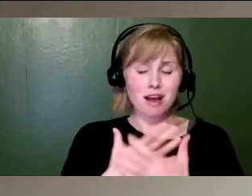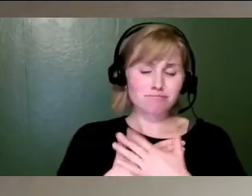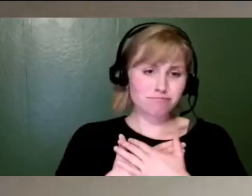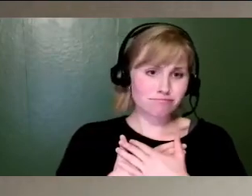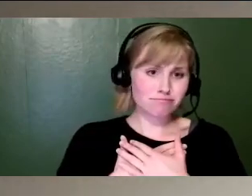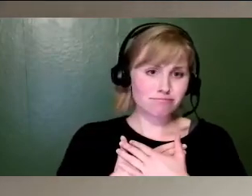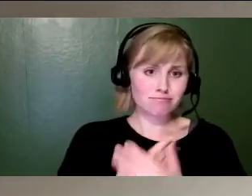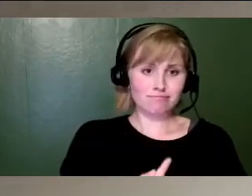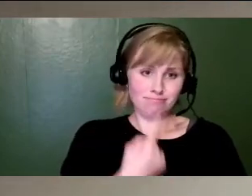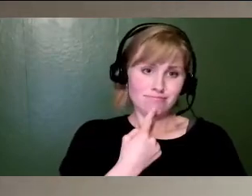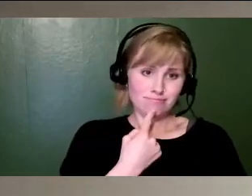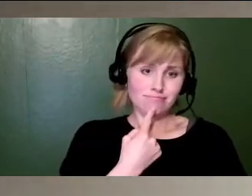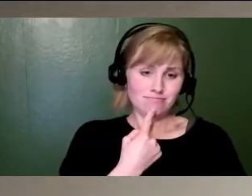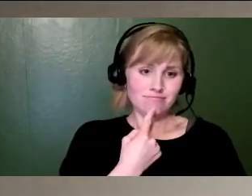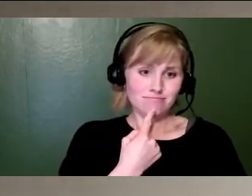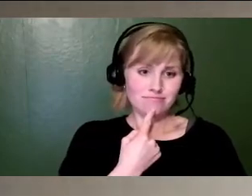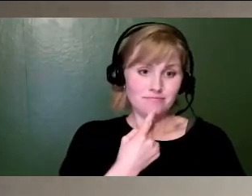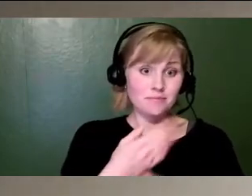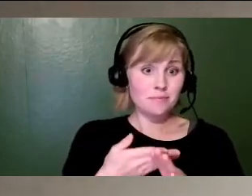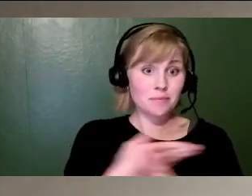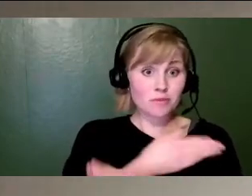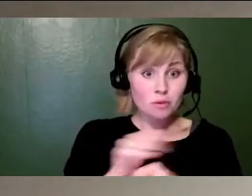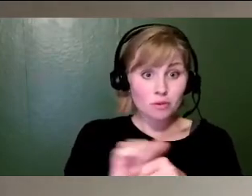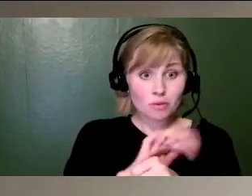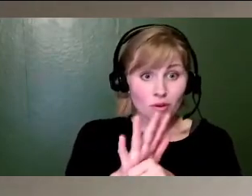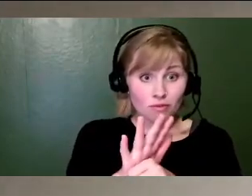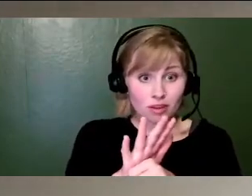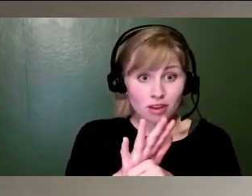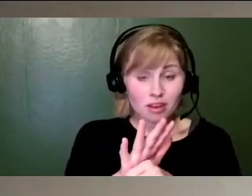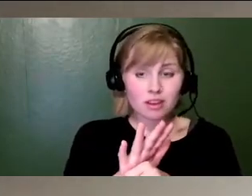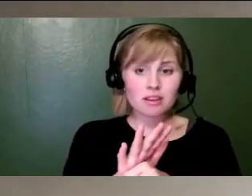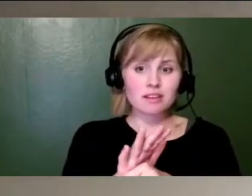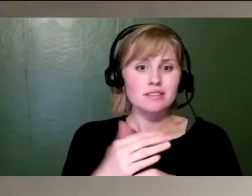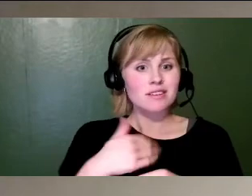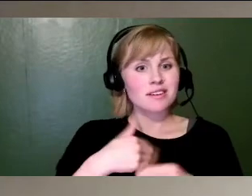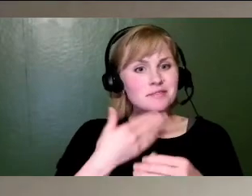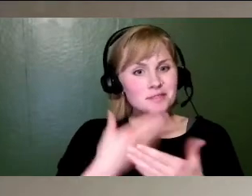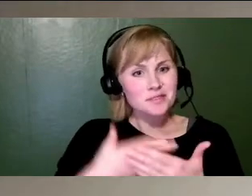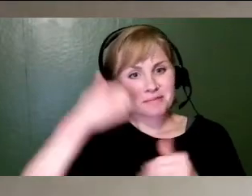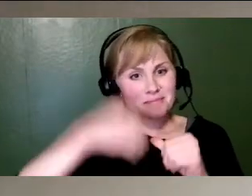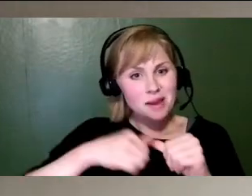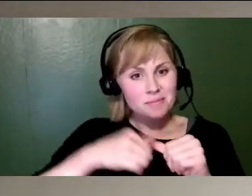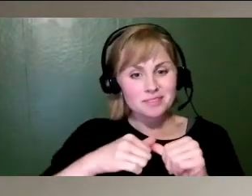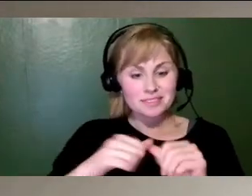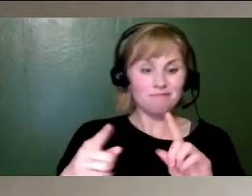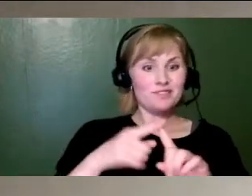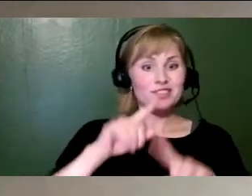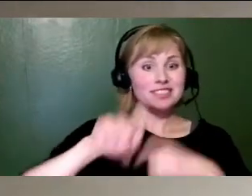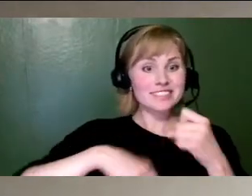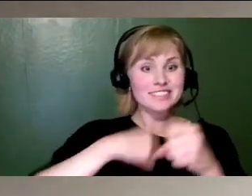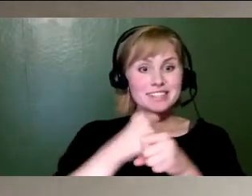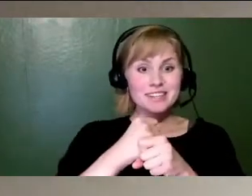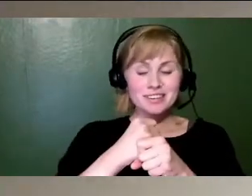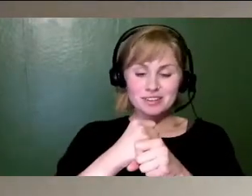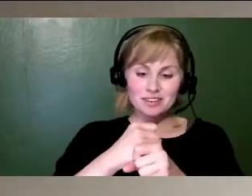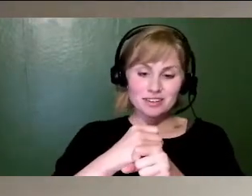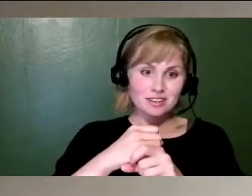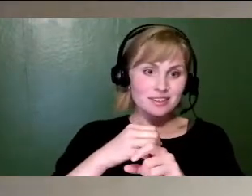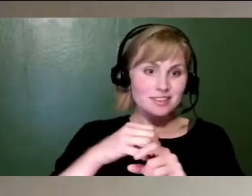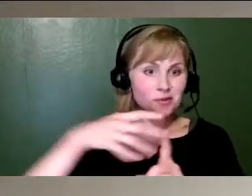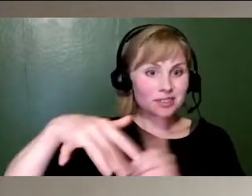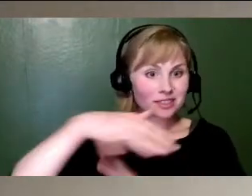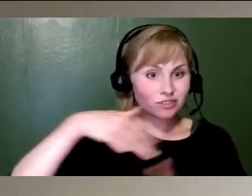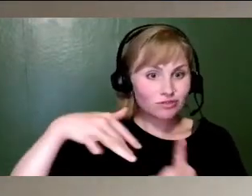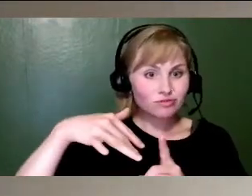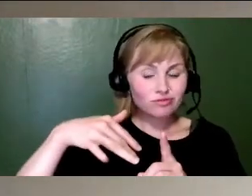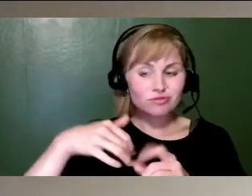Prior to the pandemic, we remembered memories of our first year orientation and getting coffee with fellow students